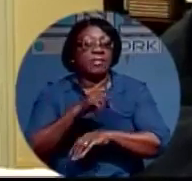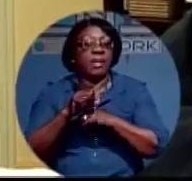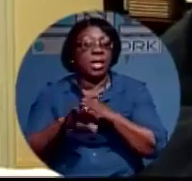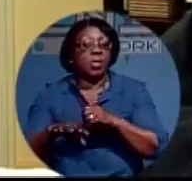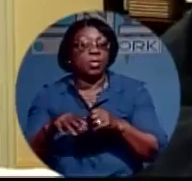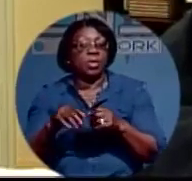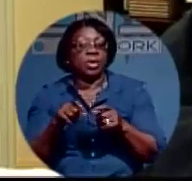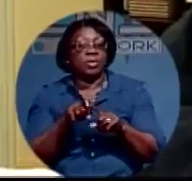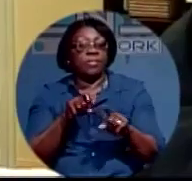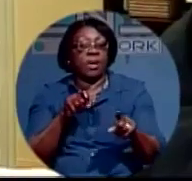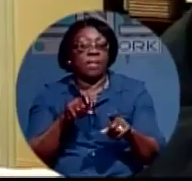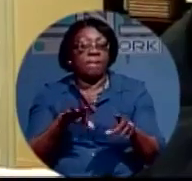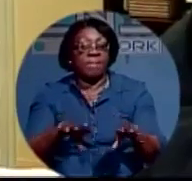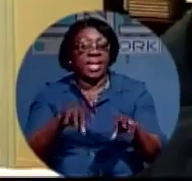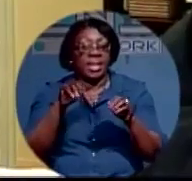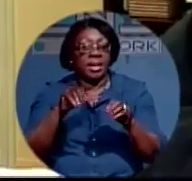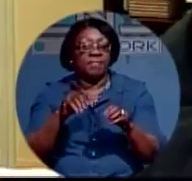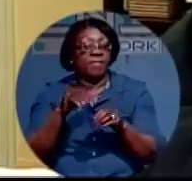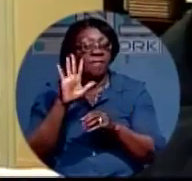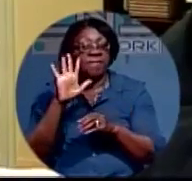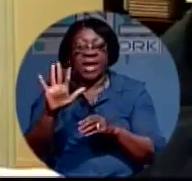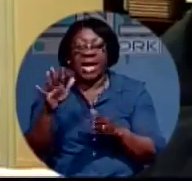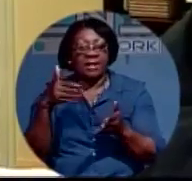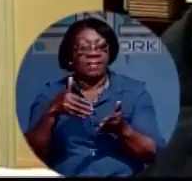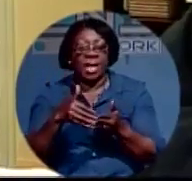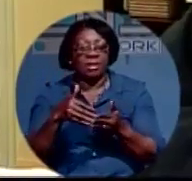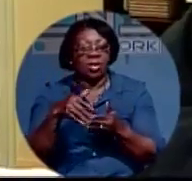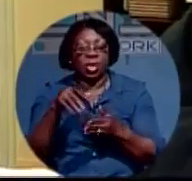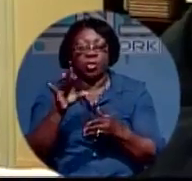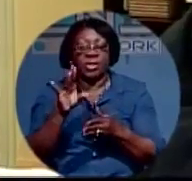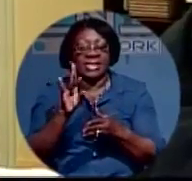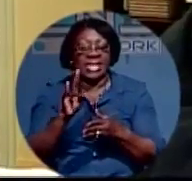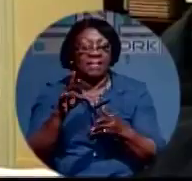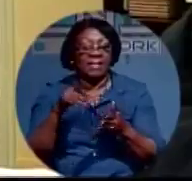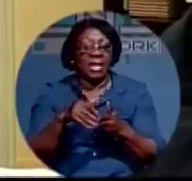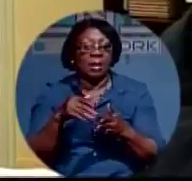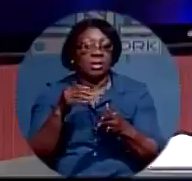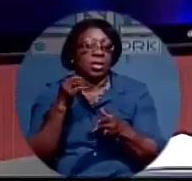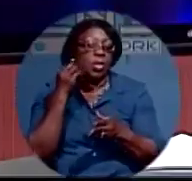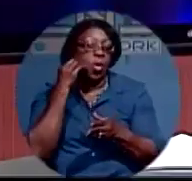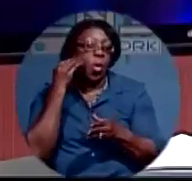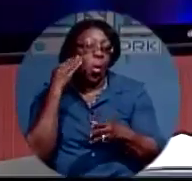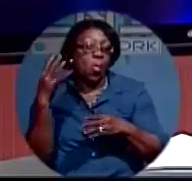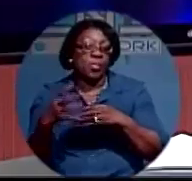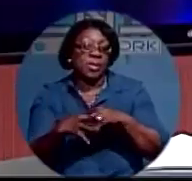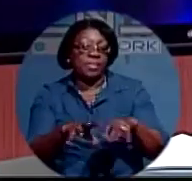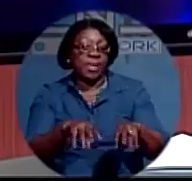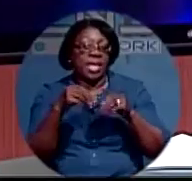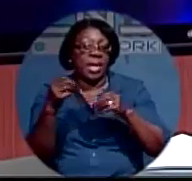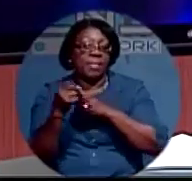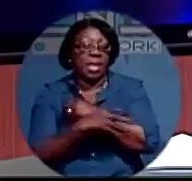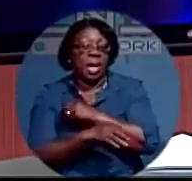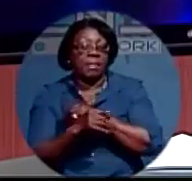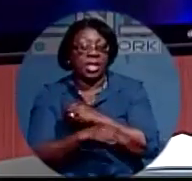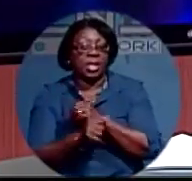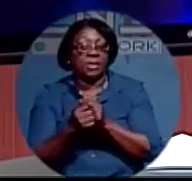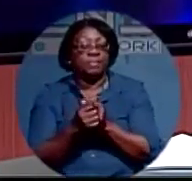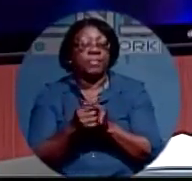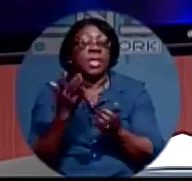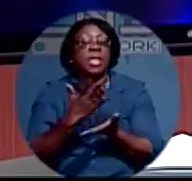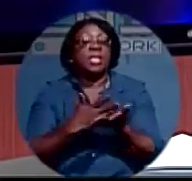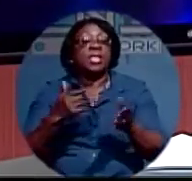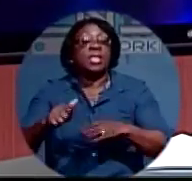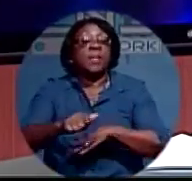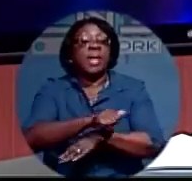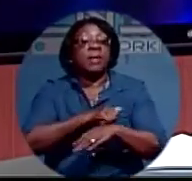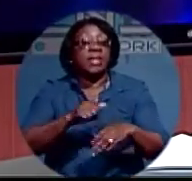anywhere from 5,000 to 7,000 houses. Now, McKenzie says though some areas